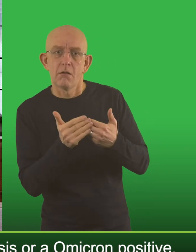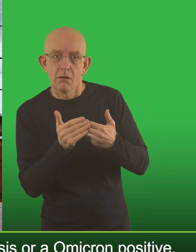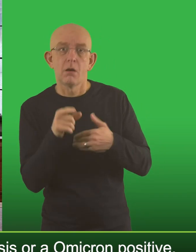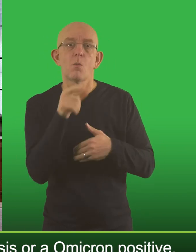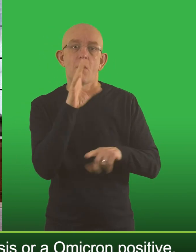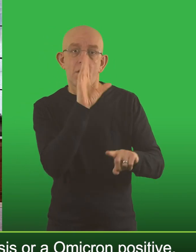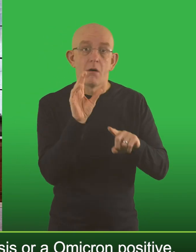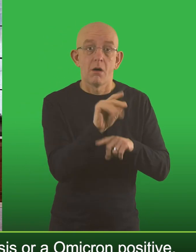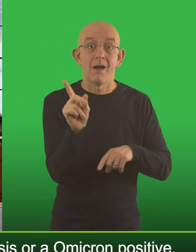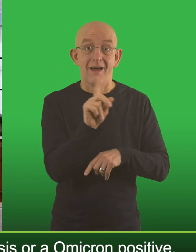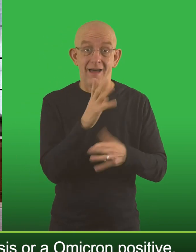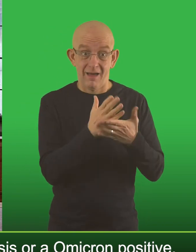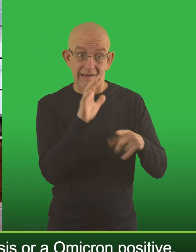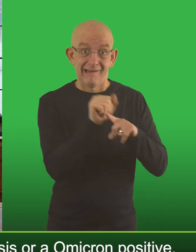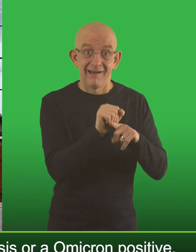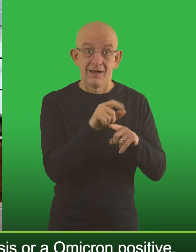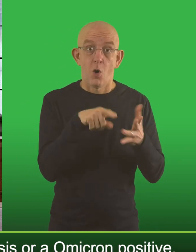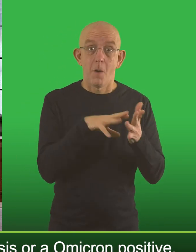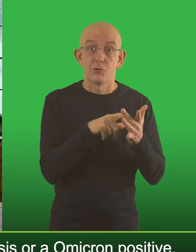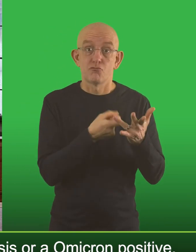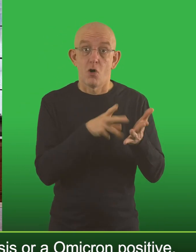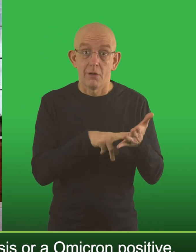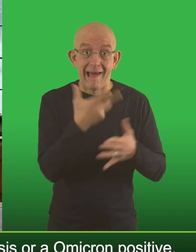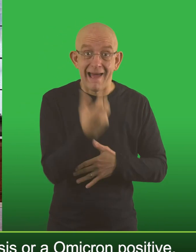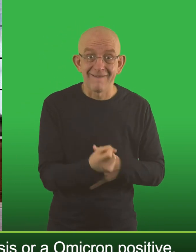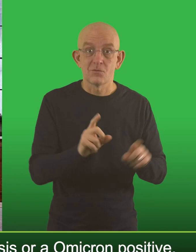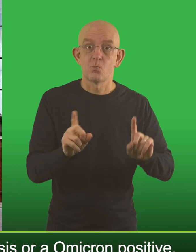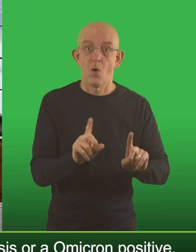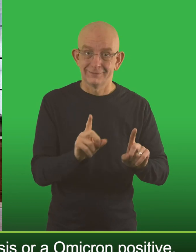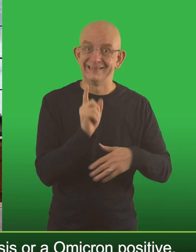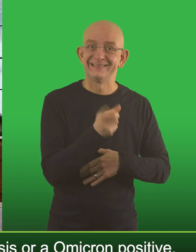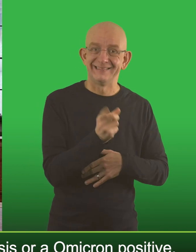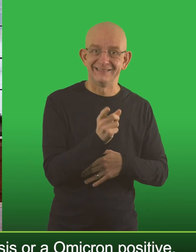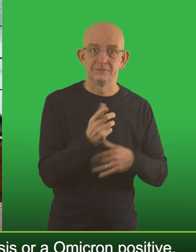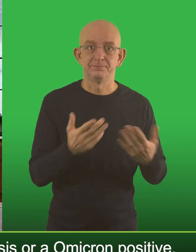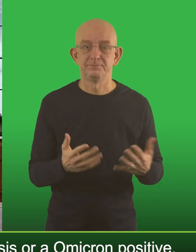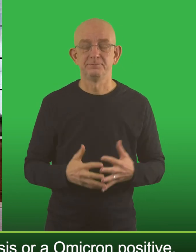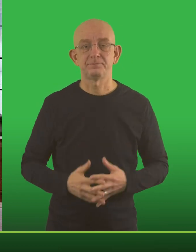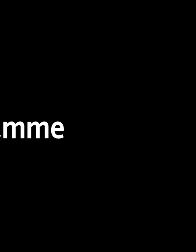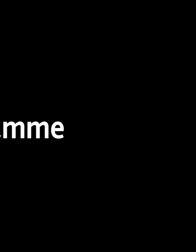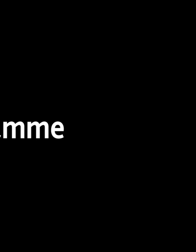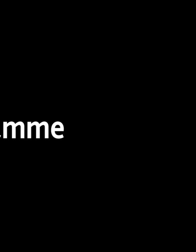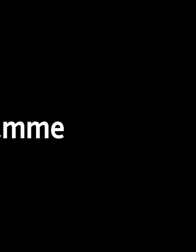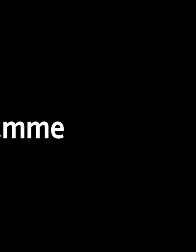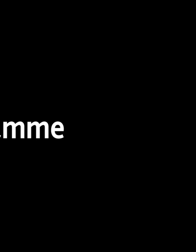and you will know if you have a Omicron diagnosis or an Omicron positive.